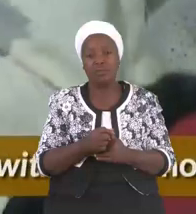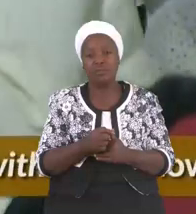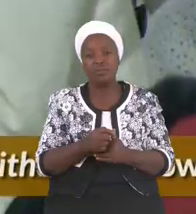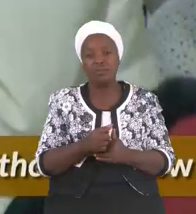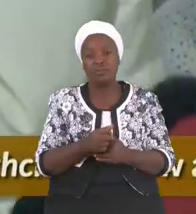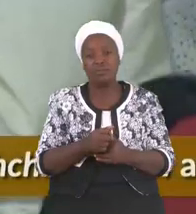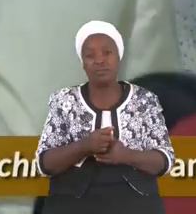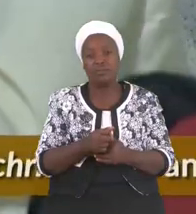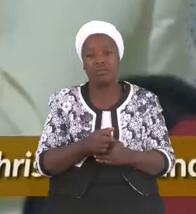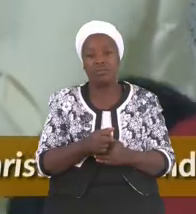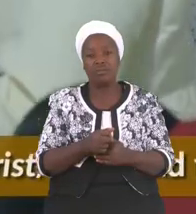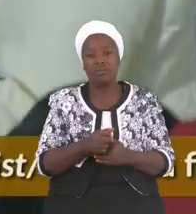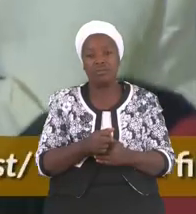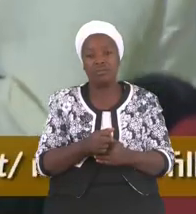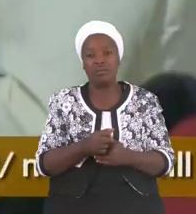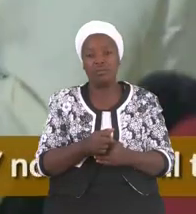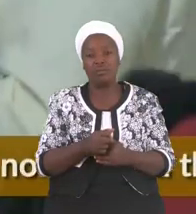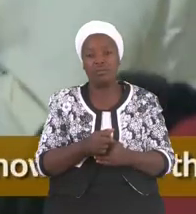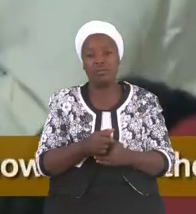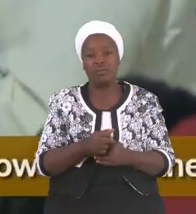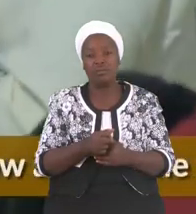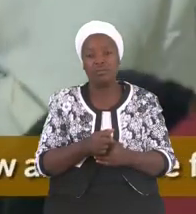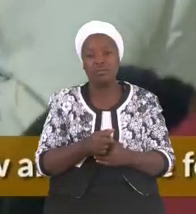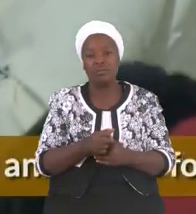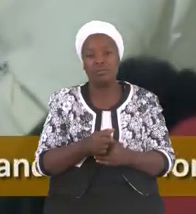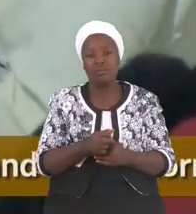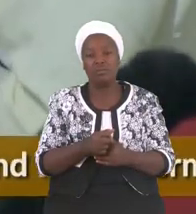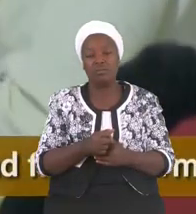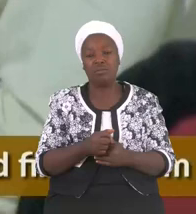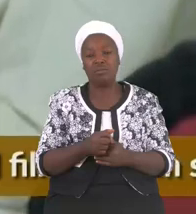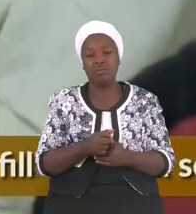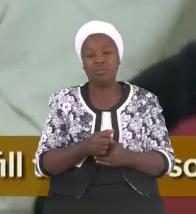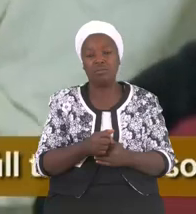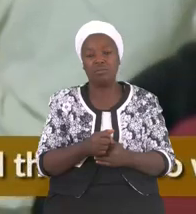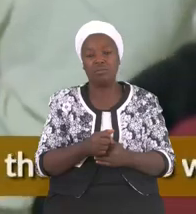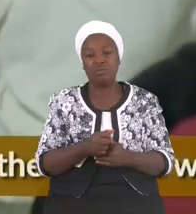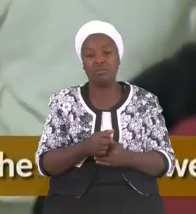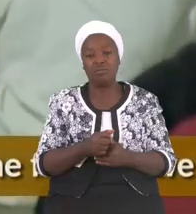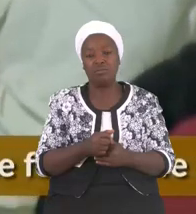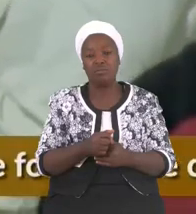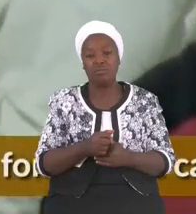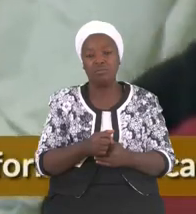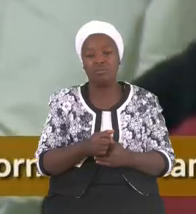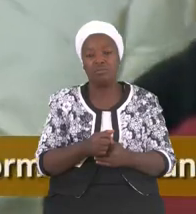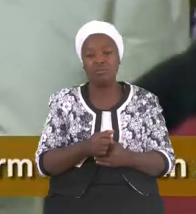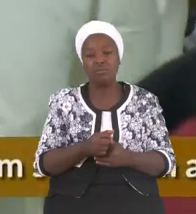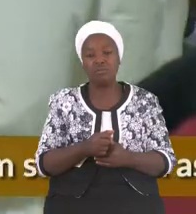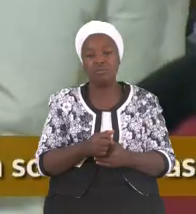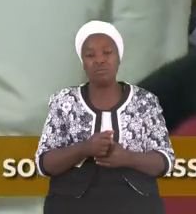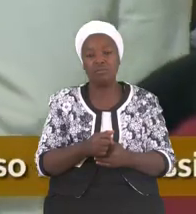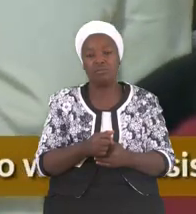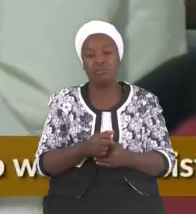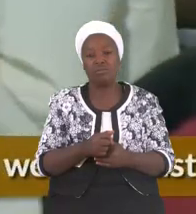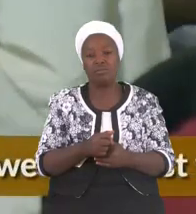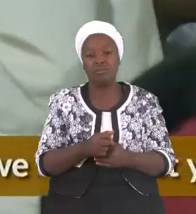And the car park by my right-hand side over there on the field. Please fill correctly